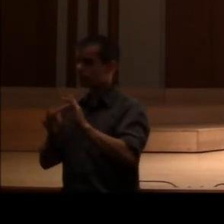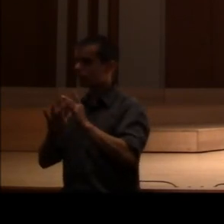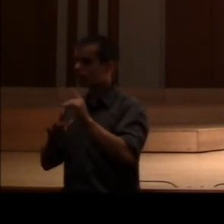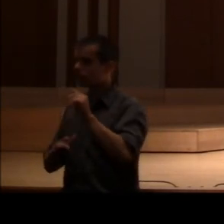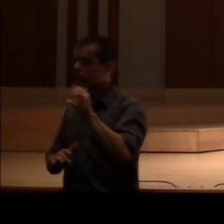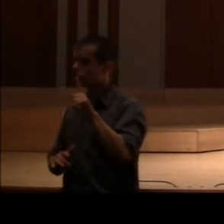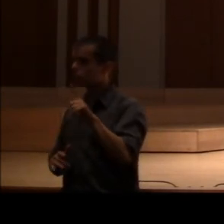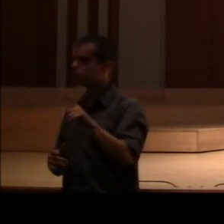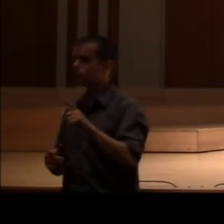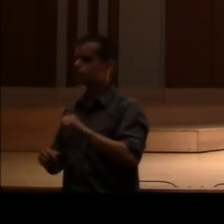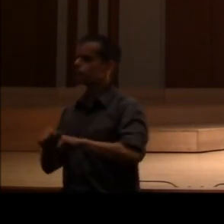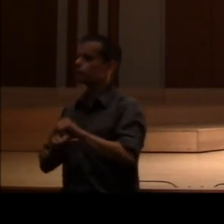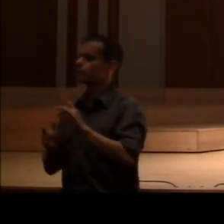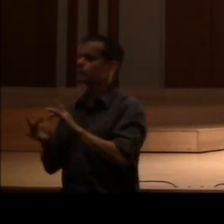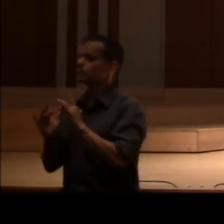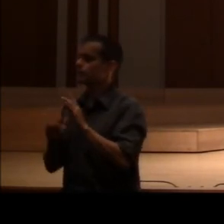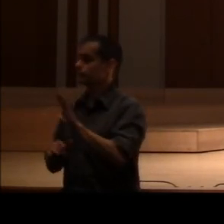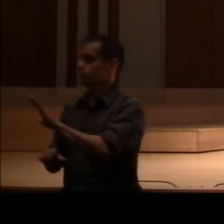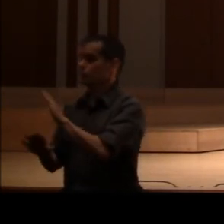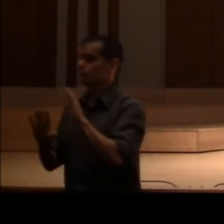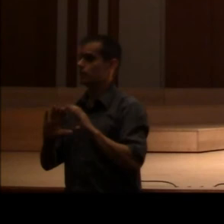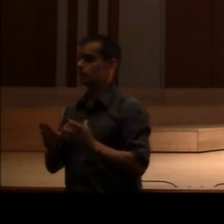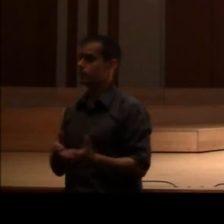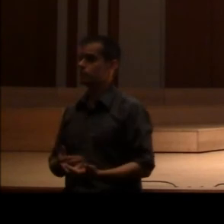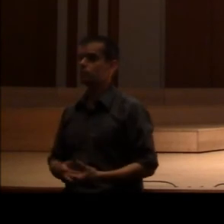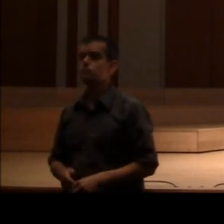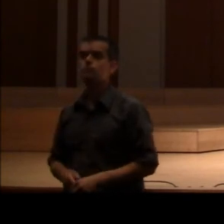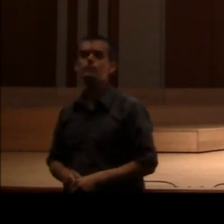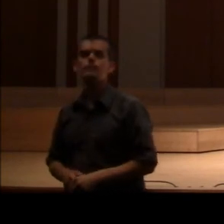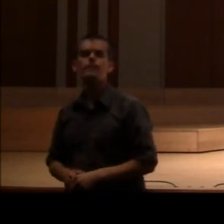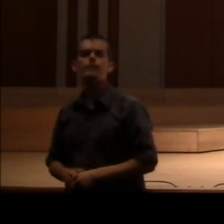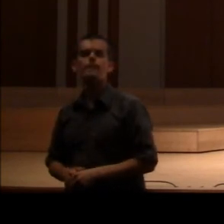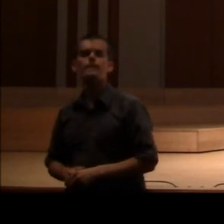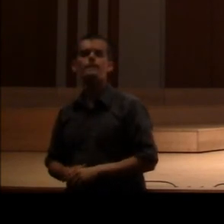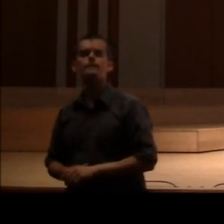social networking in your writing classrooms? Yes.